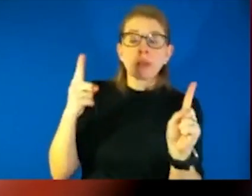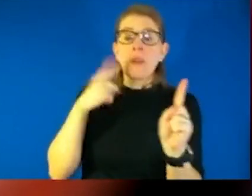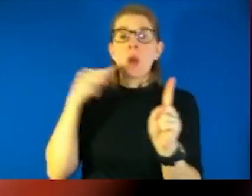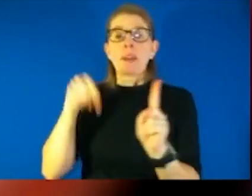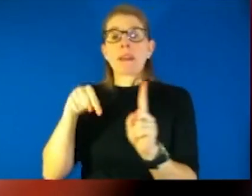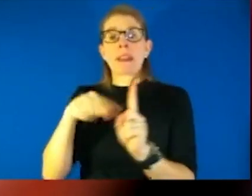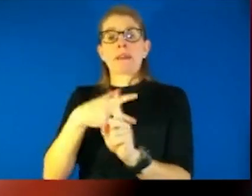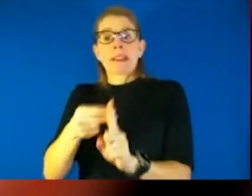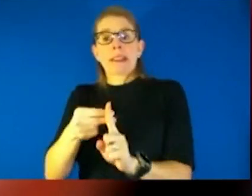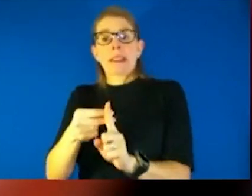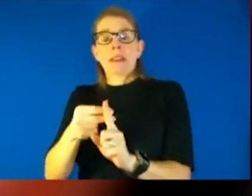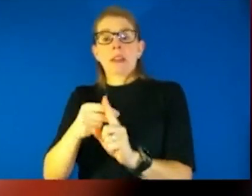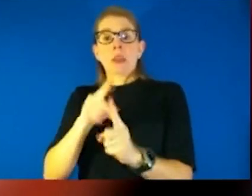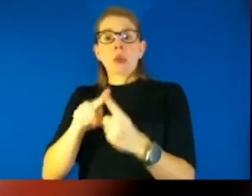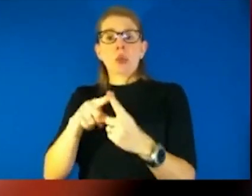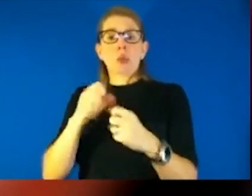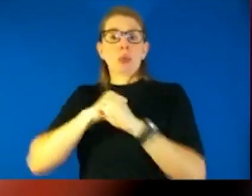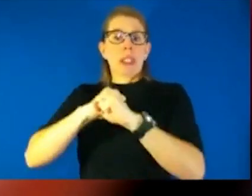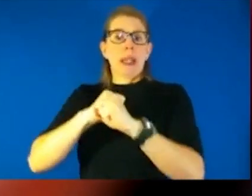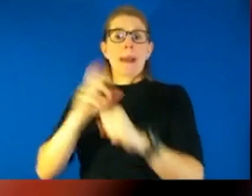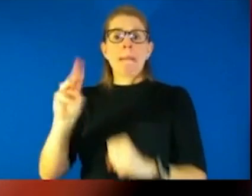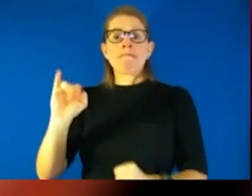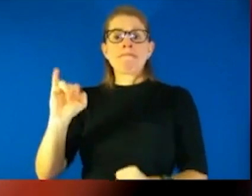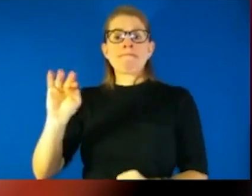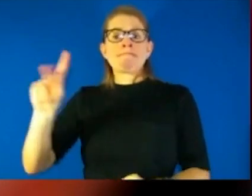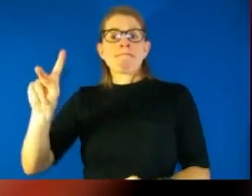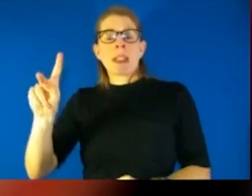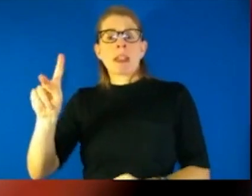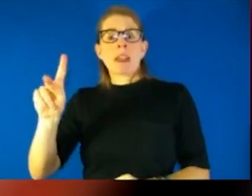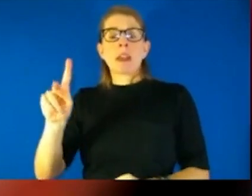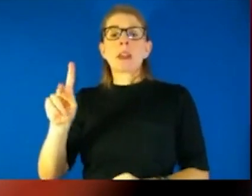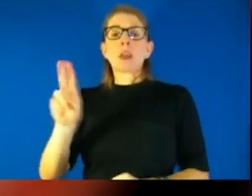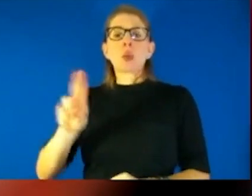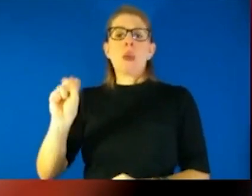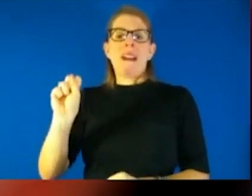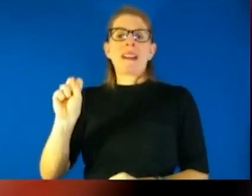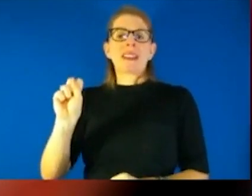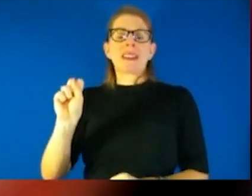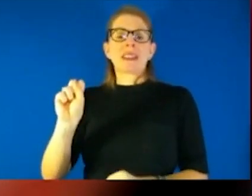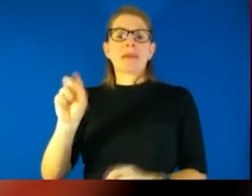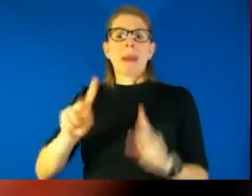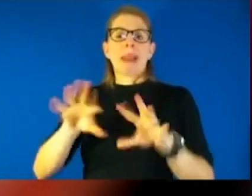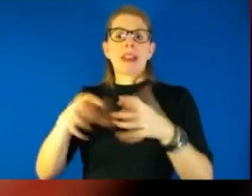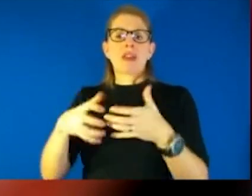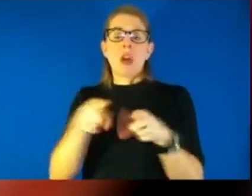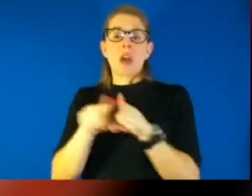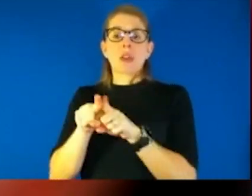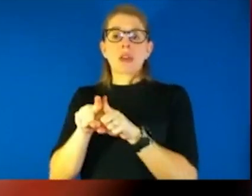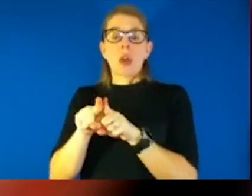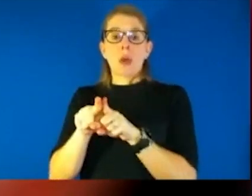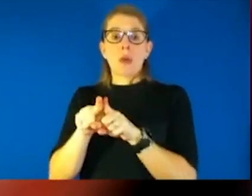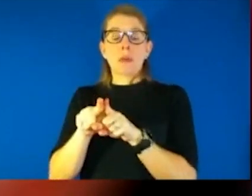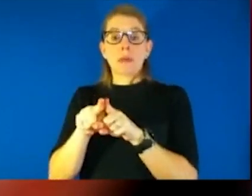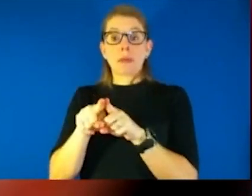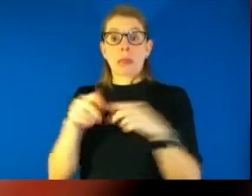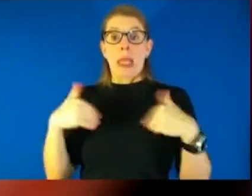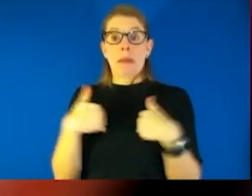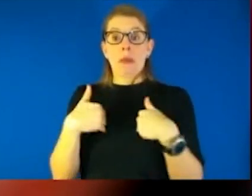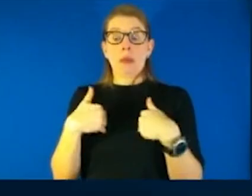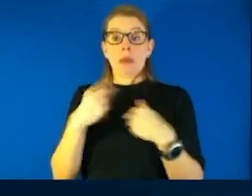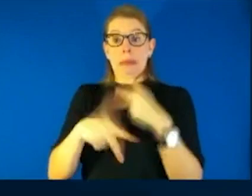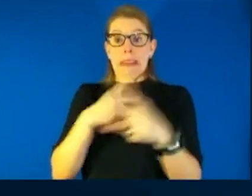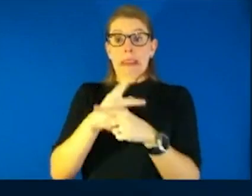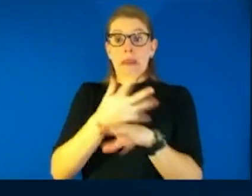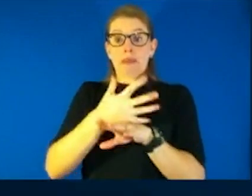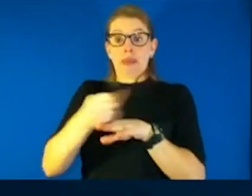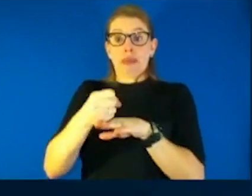to protect the mink population in the United States and endangered species around the world. I am going to let